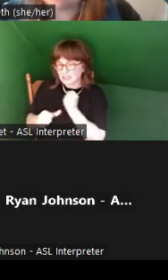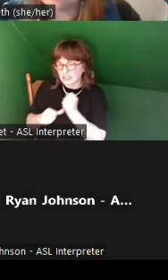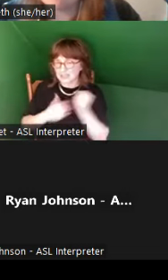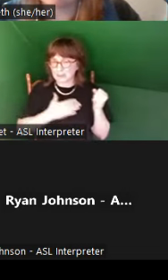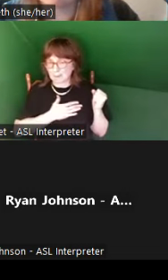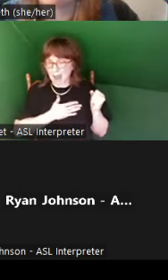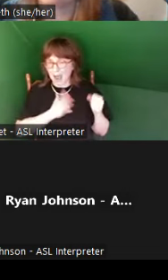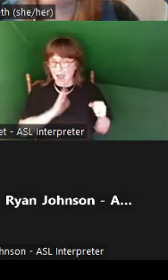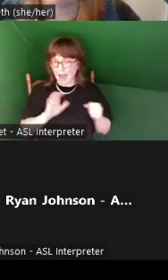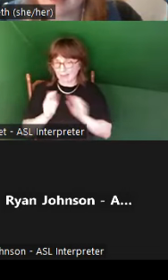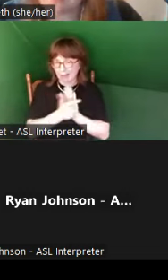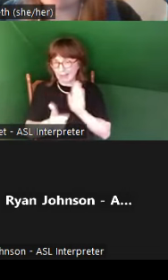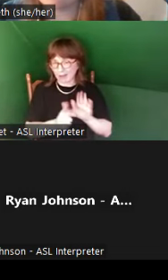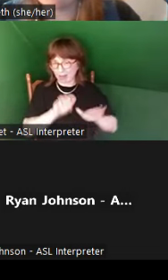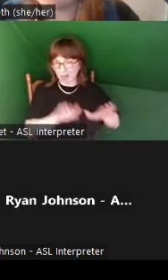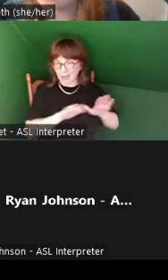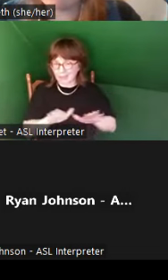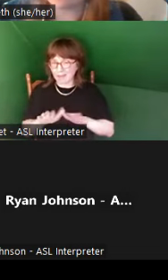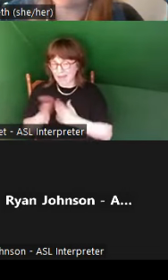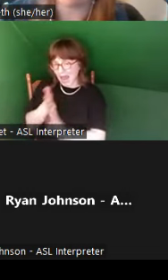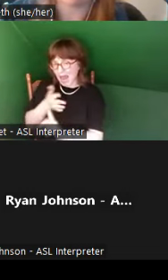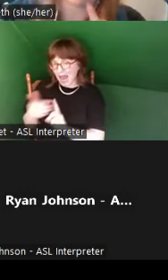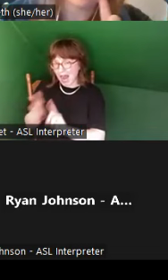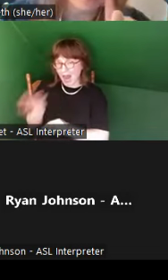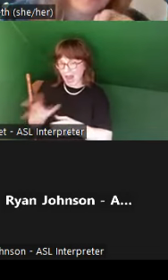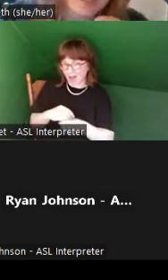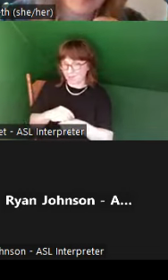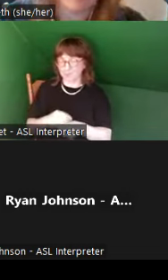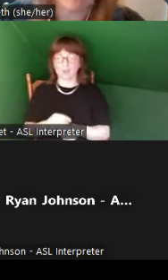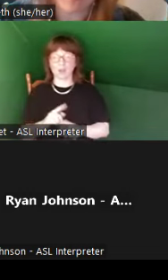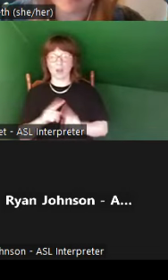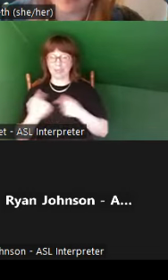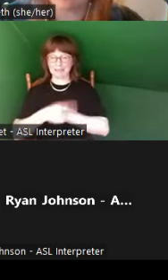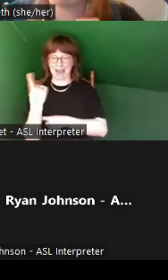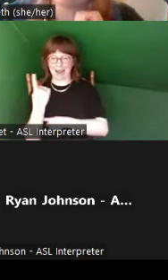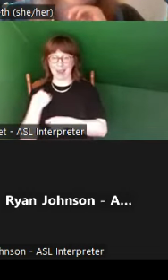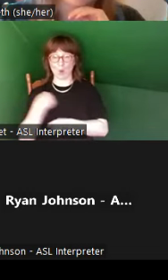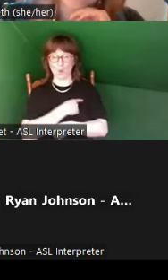criminal activity. Like I said, we're only going to focus on that first bullet point during this